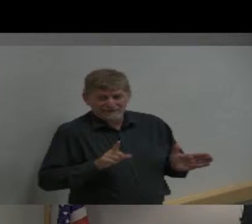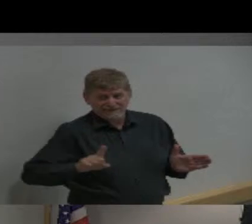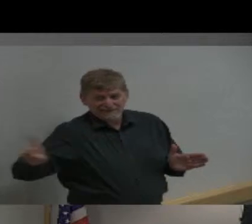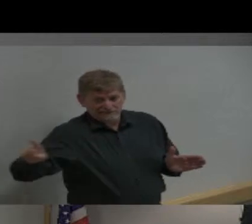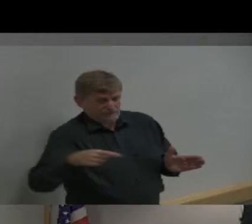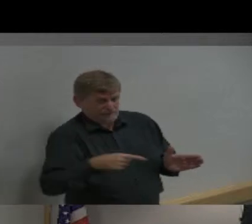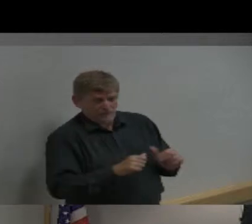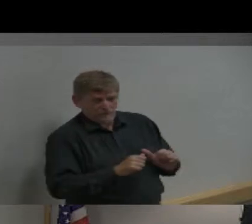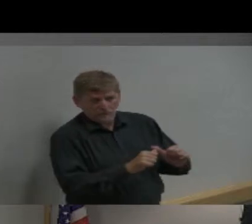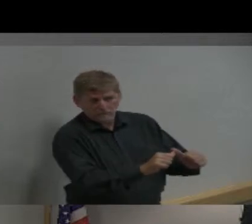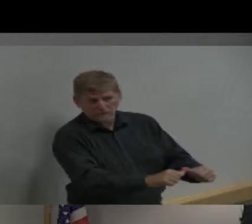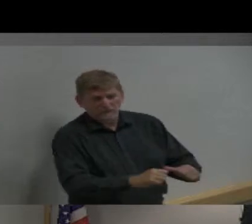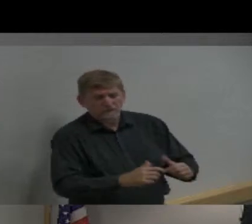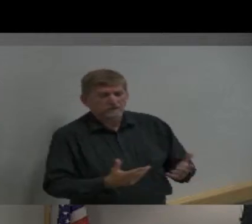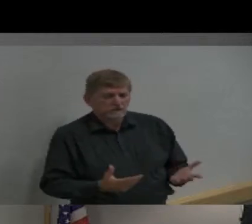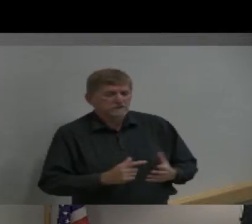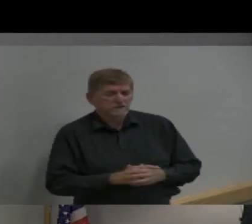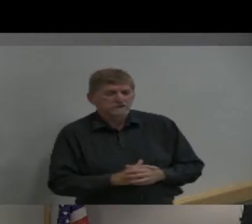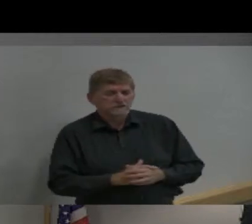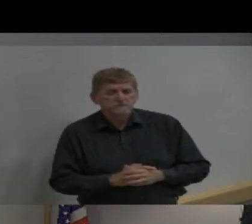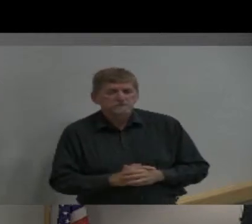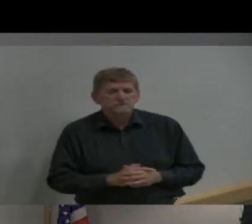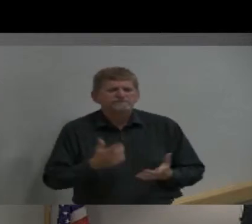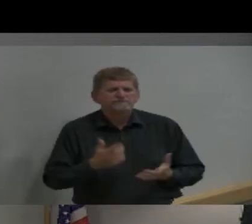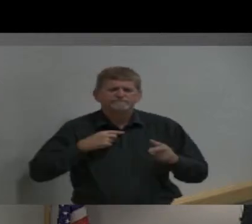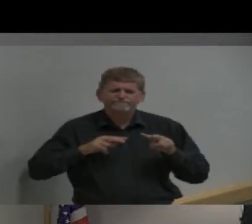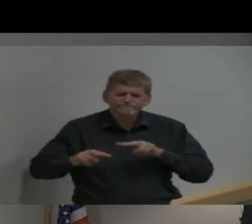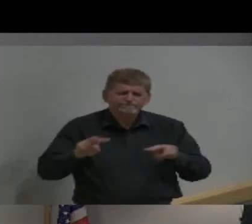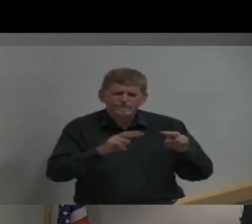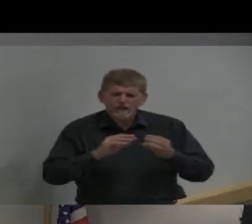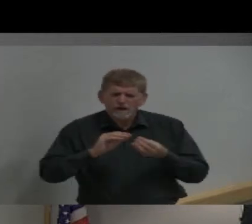been. Certainly watching those numbers closely, and